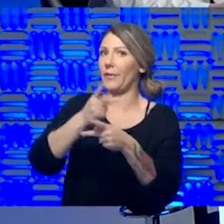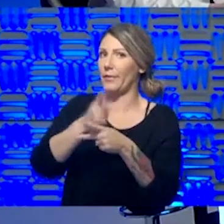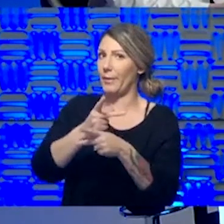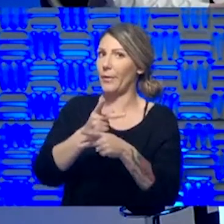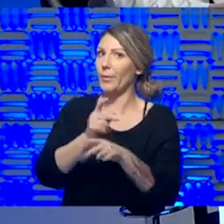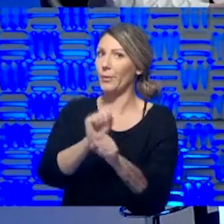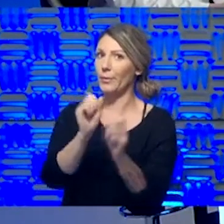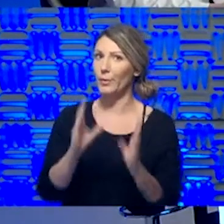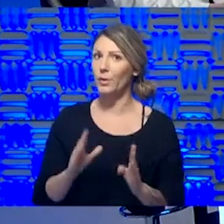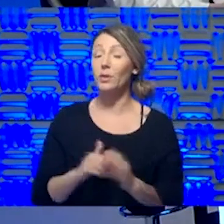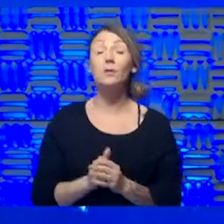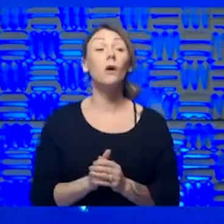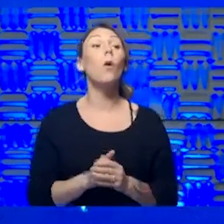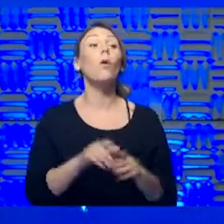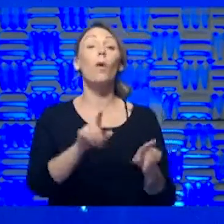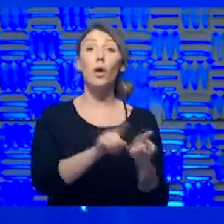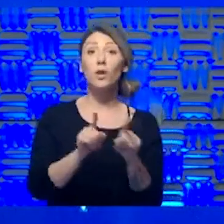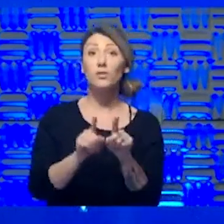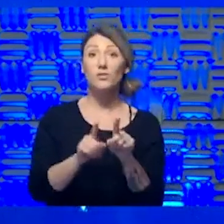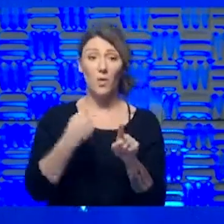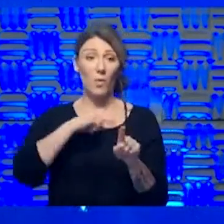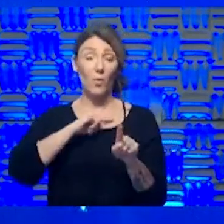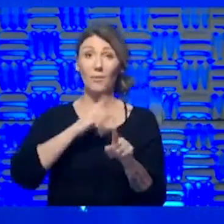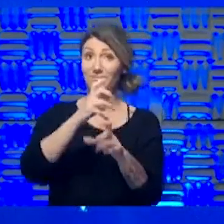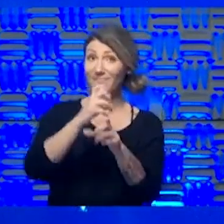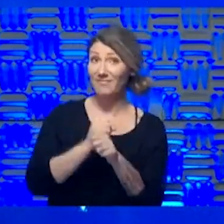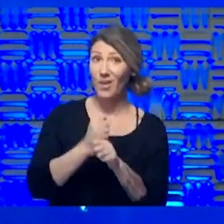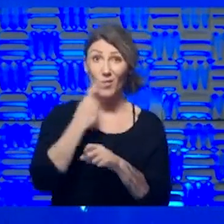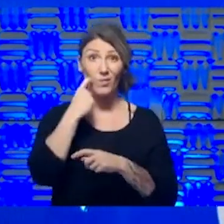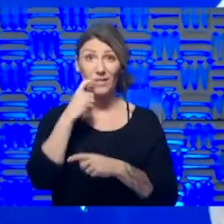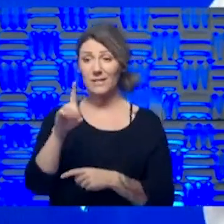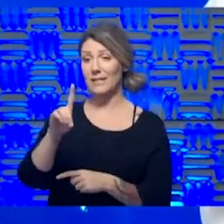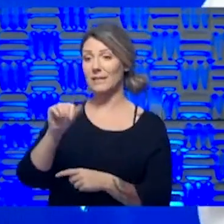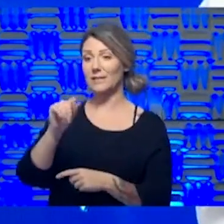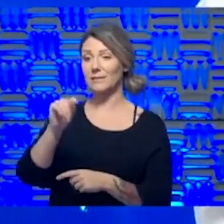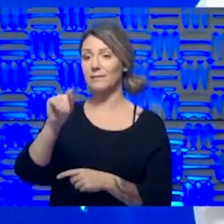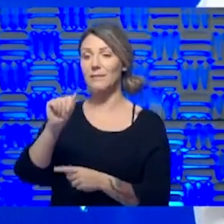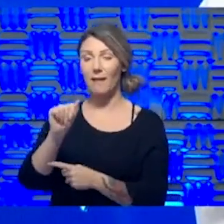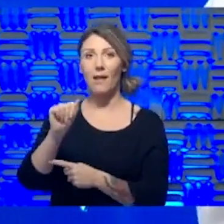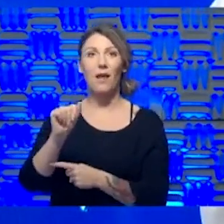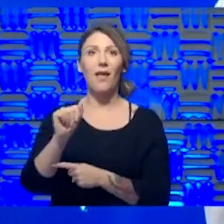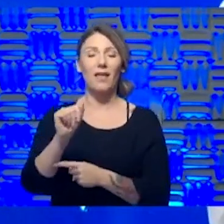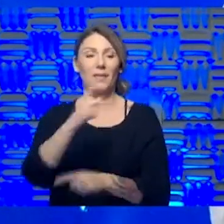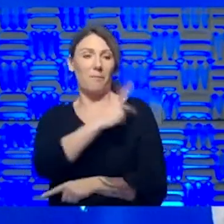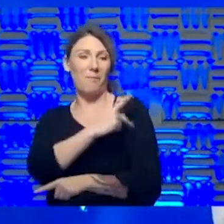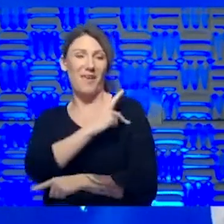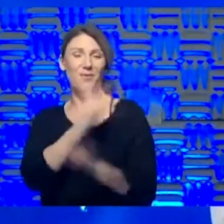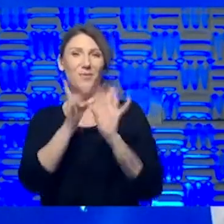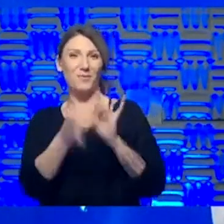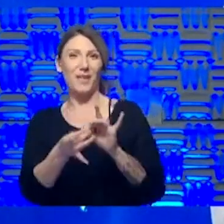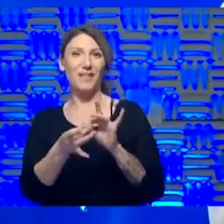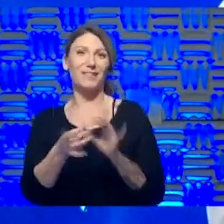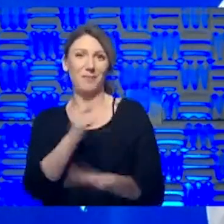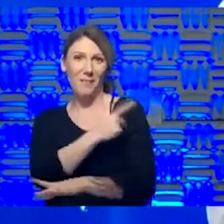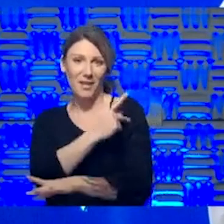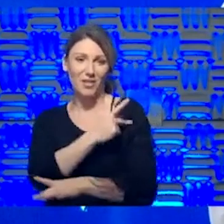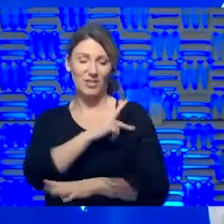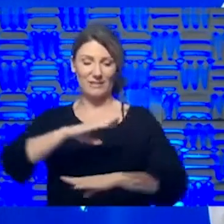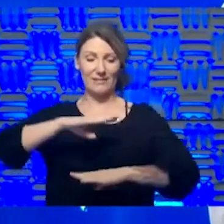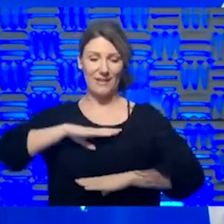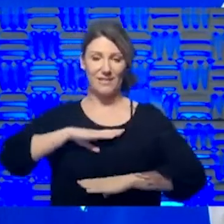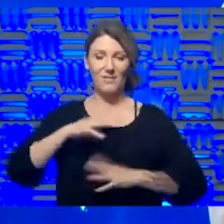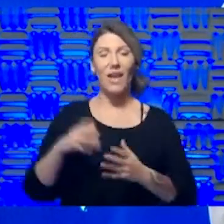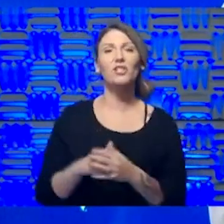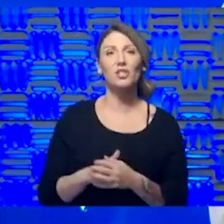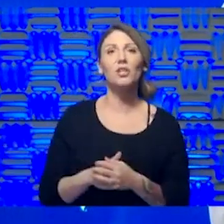got our first swing of data at what it's like for patient satisfaction with telehealth. There's this big thing called Prescanian,